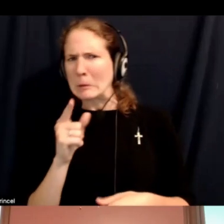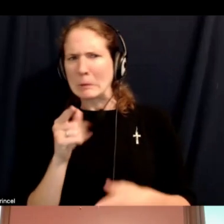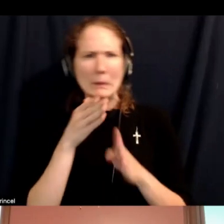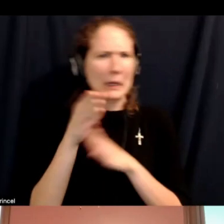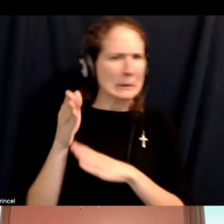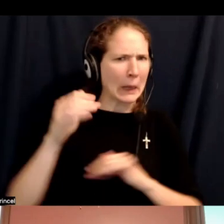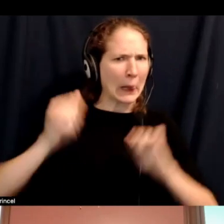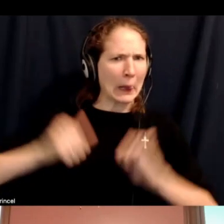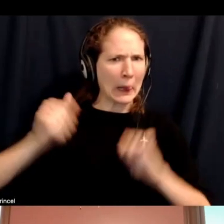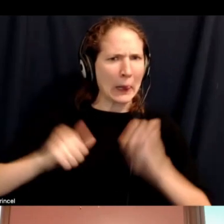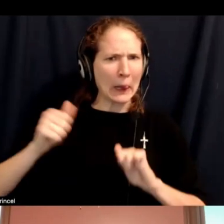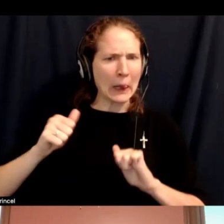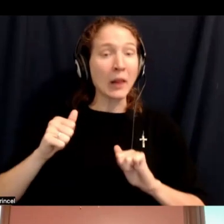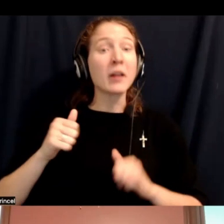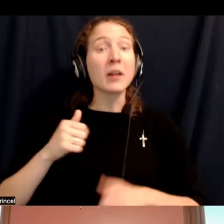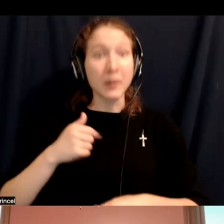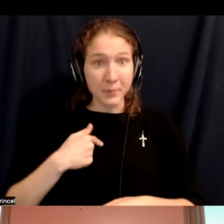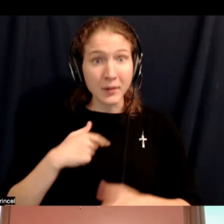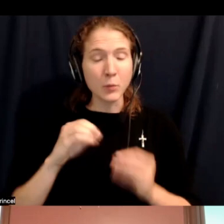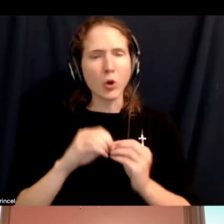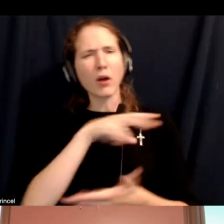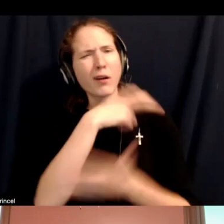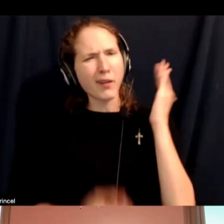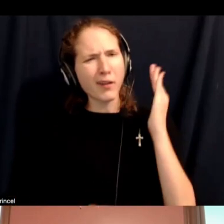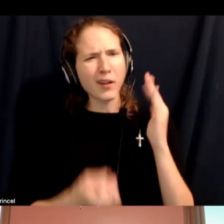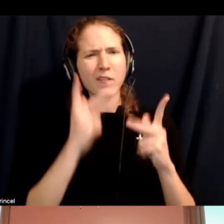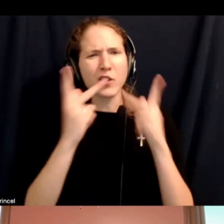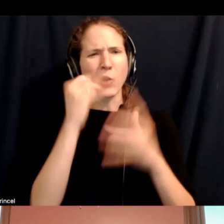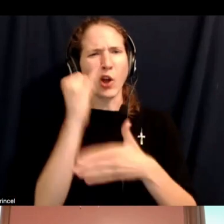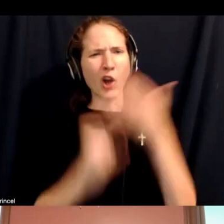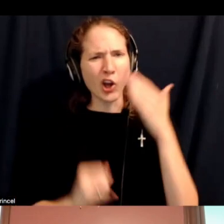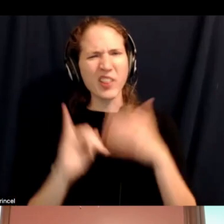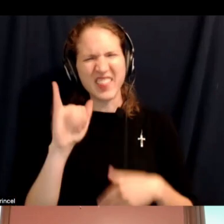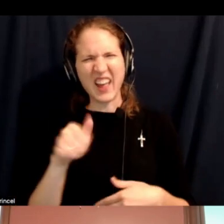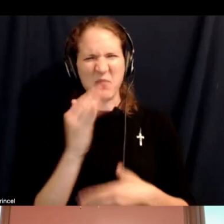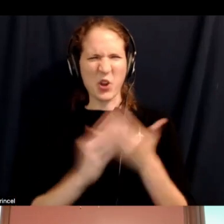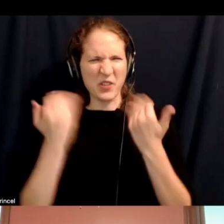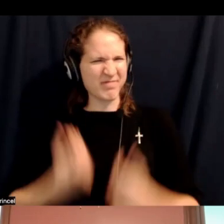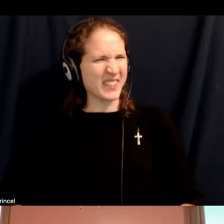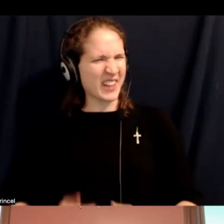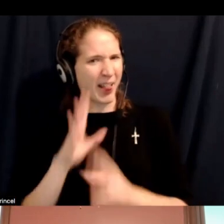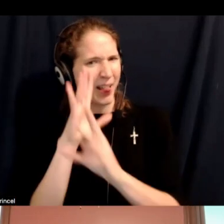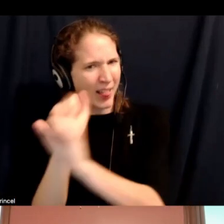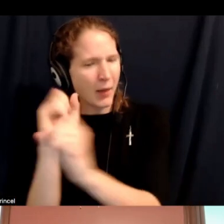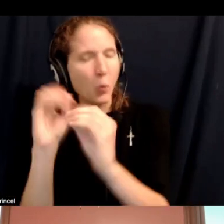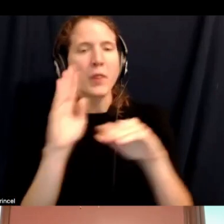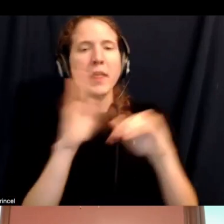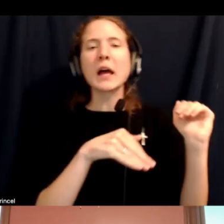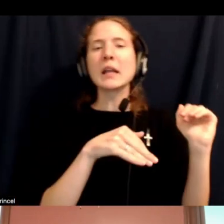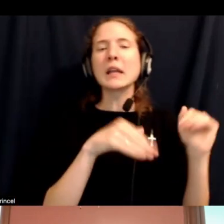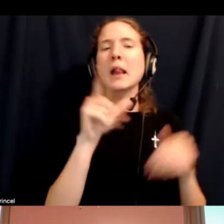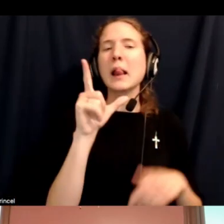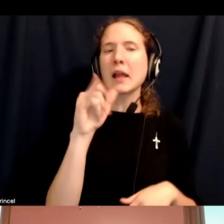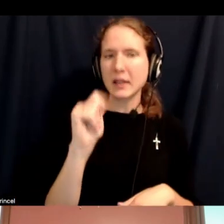in. And I became much more enthralled with the visual arts, that part of me, than literature. Because this was in the